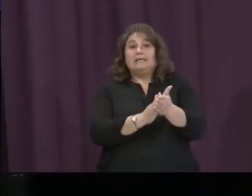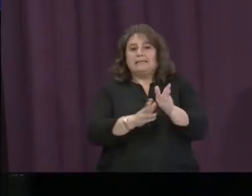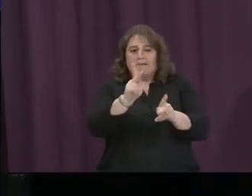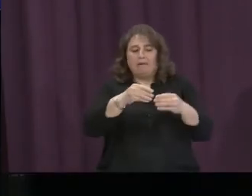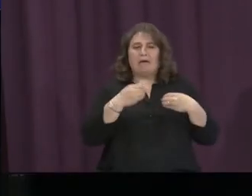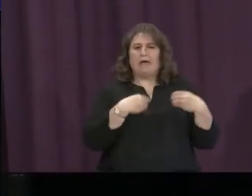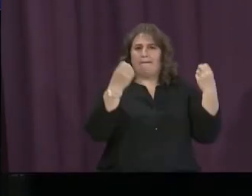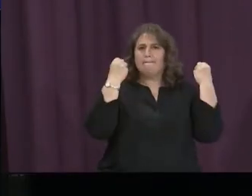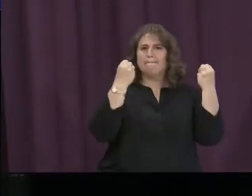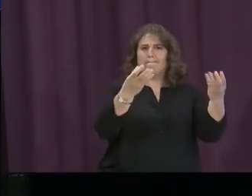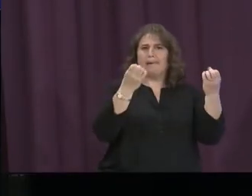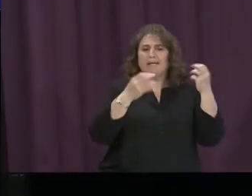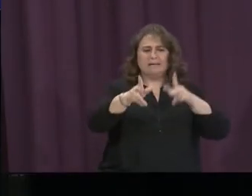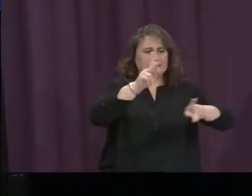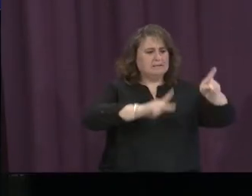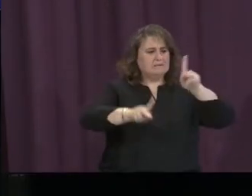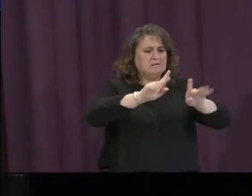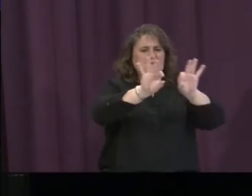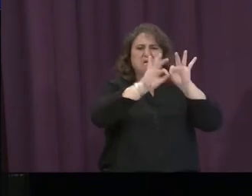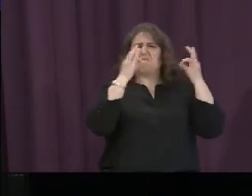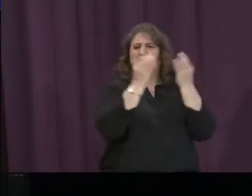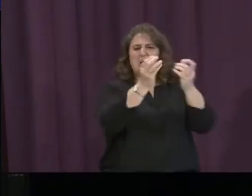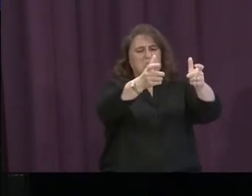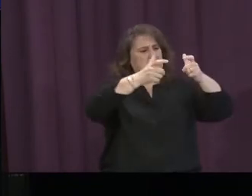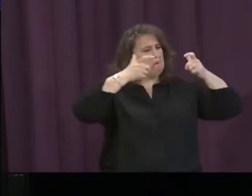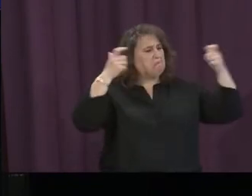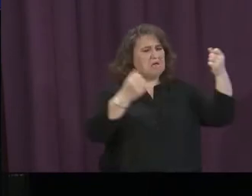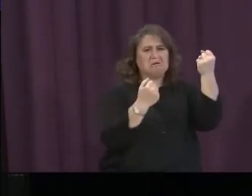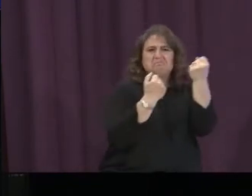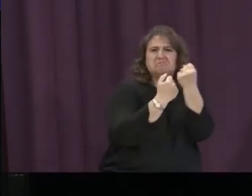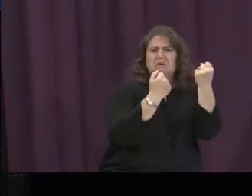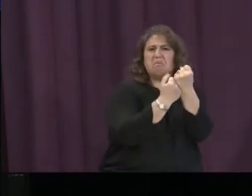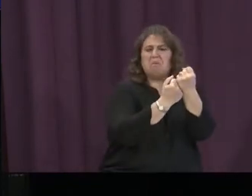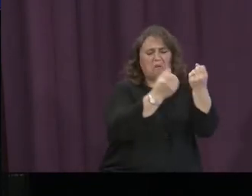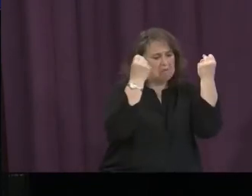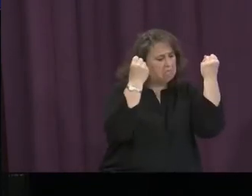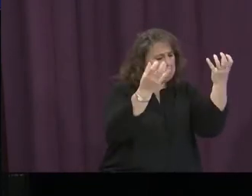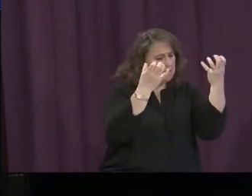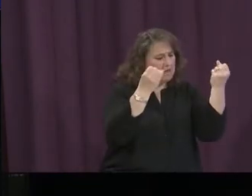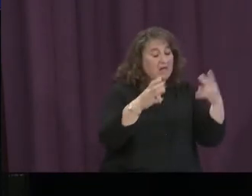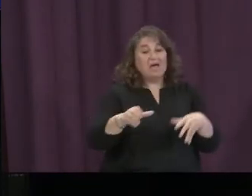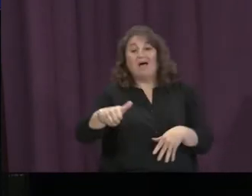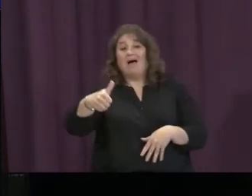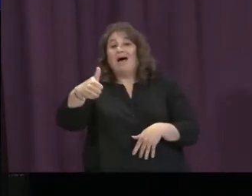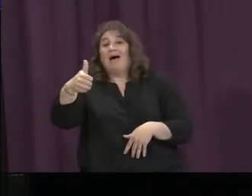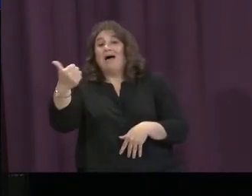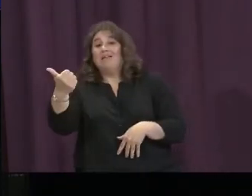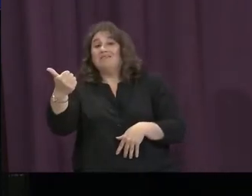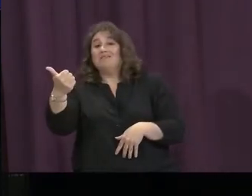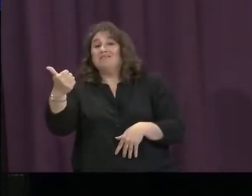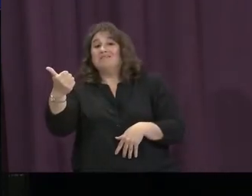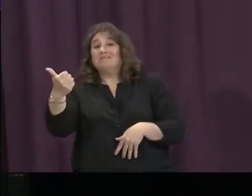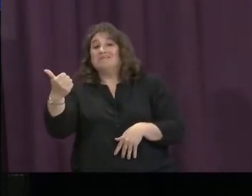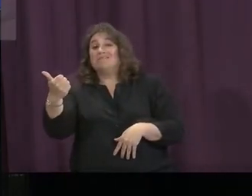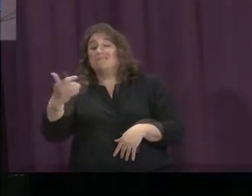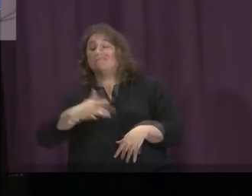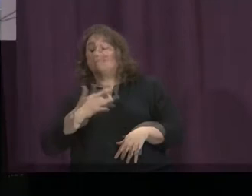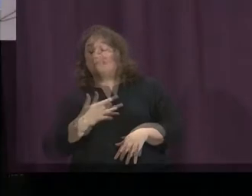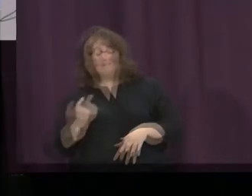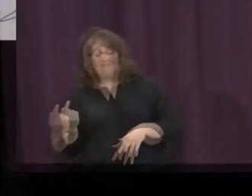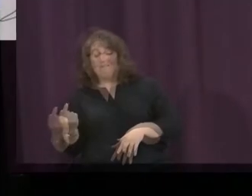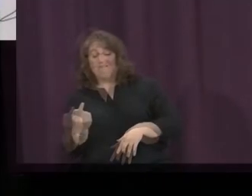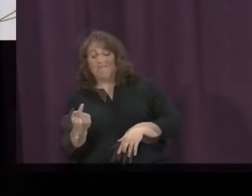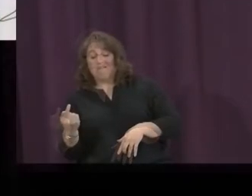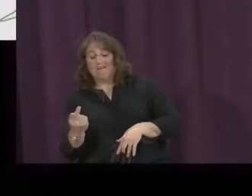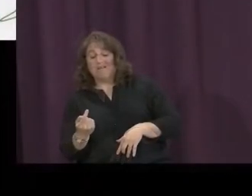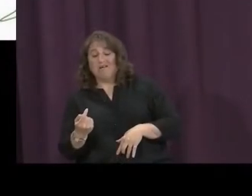system, large families mm-hmm. and all of that, and other people maybe have been adopted or just mm-hmm. kind of step out into the world as